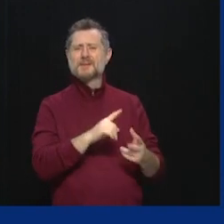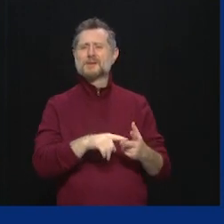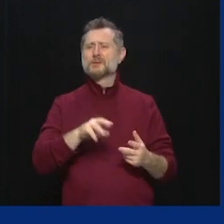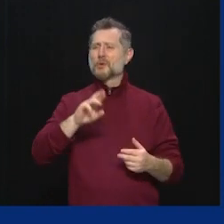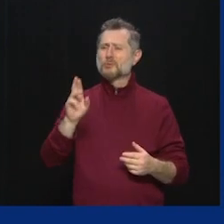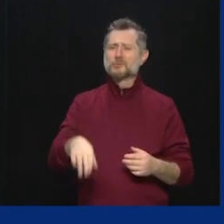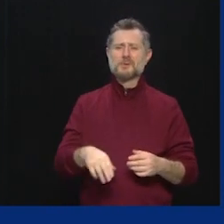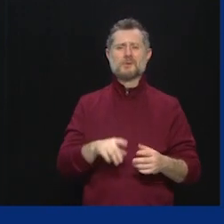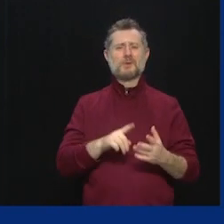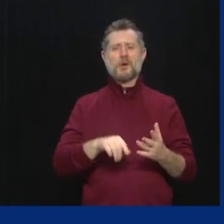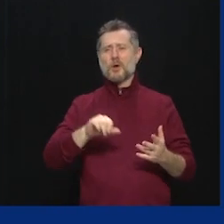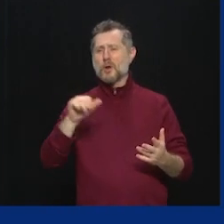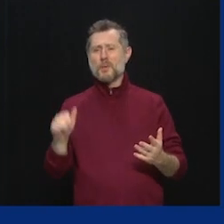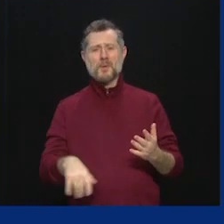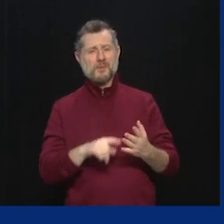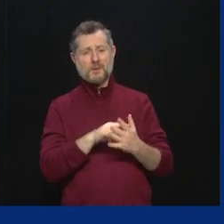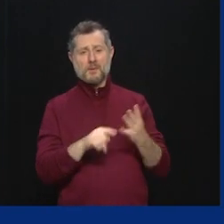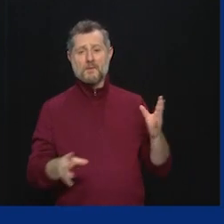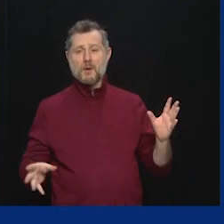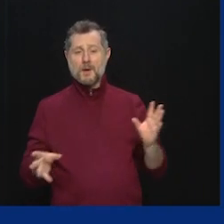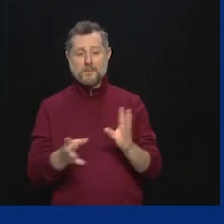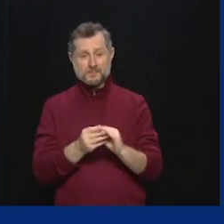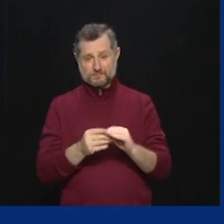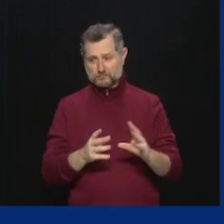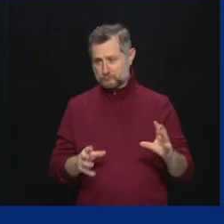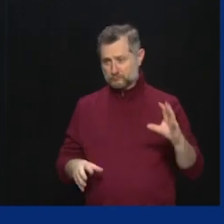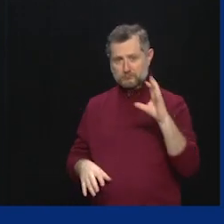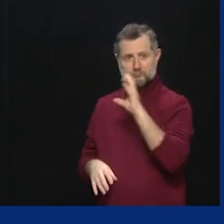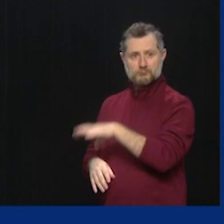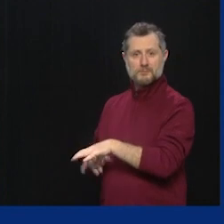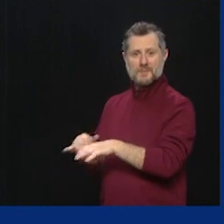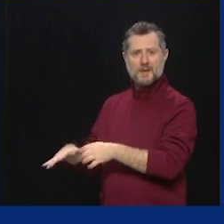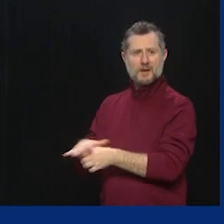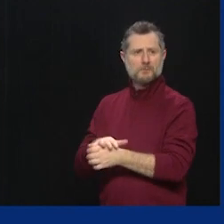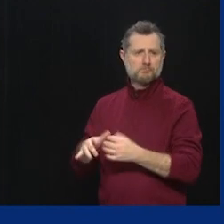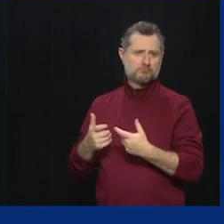The great town supervisor, Don Clavin. Don?